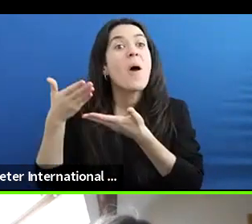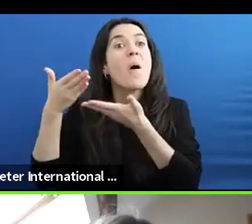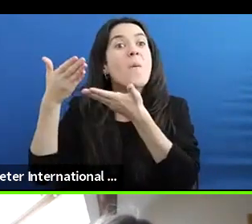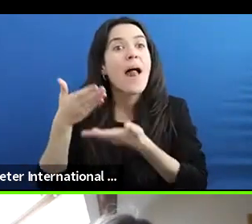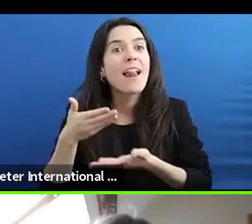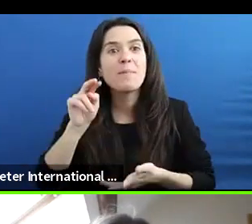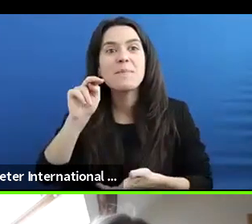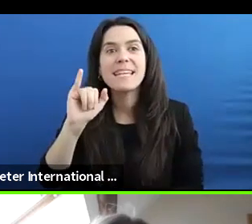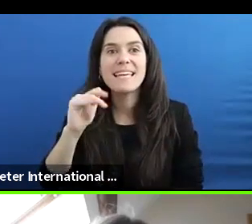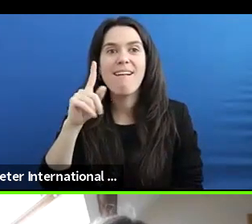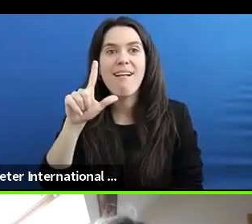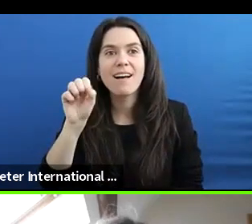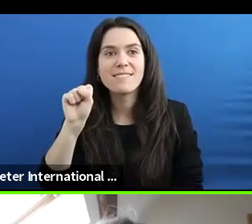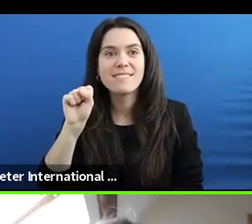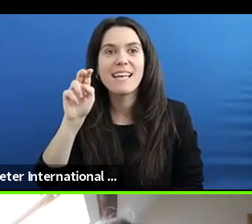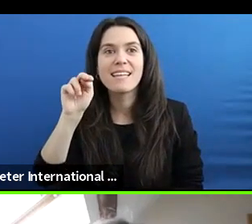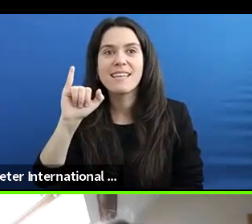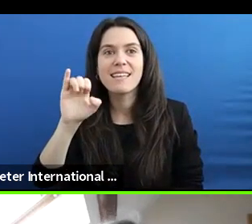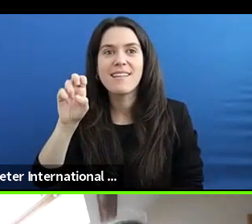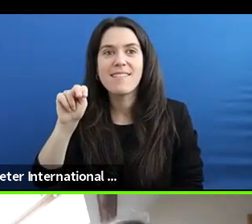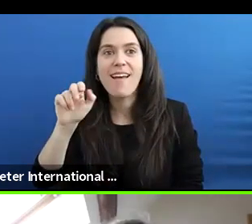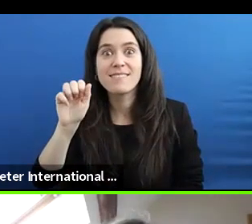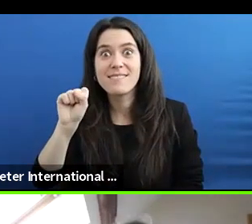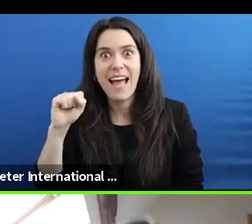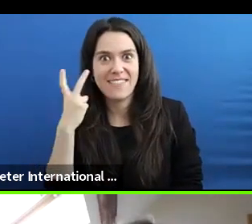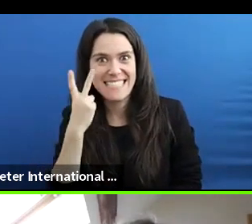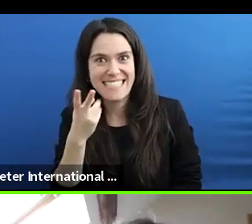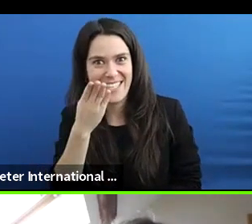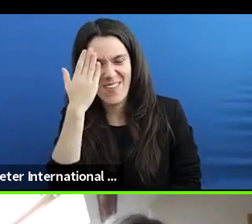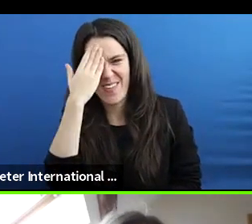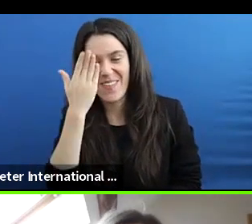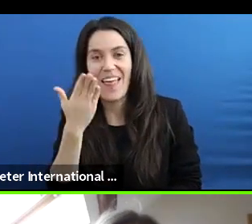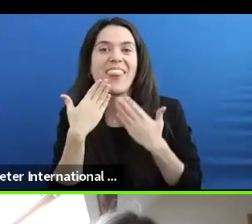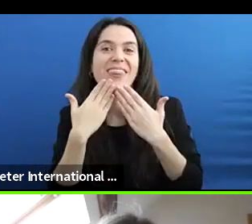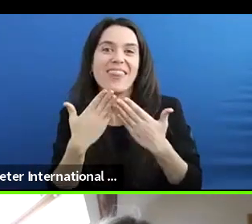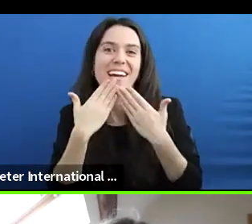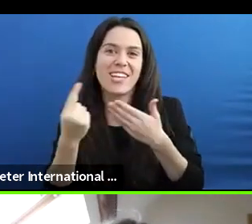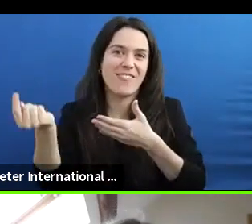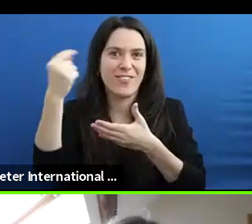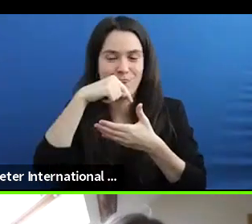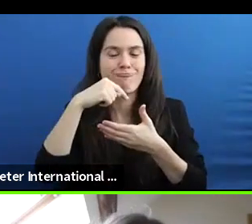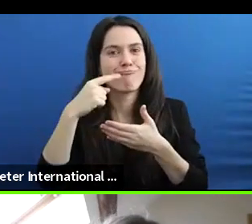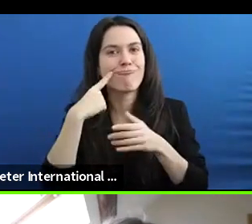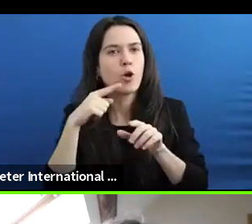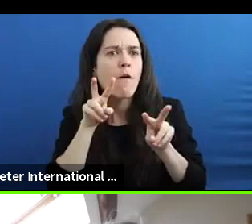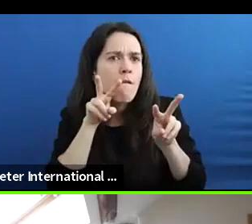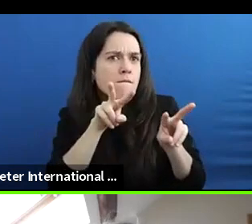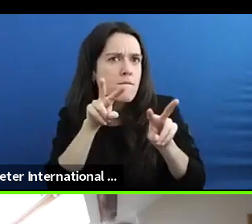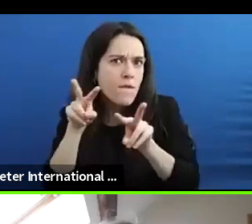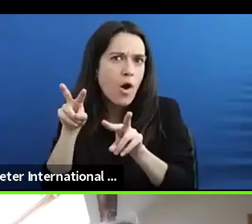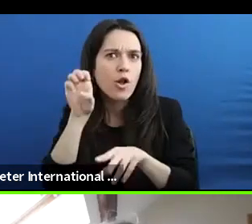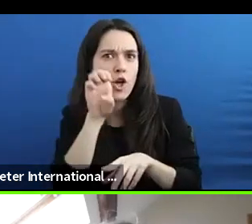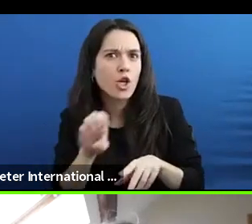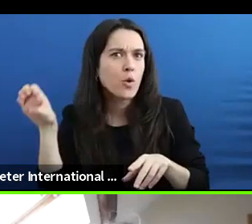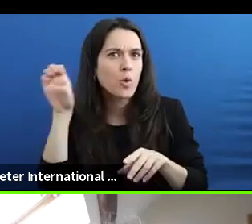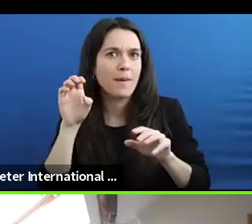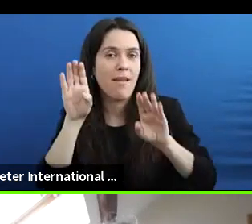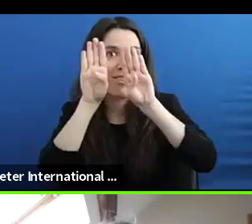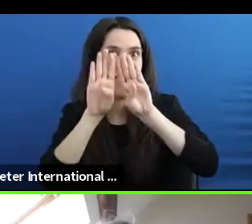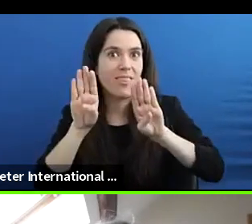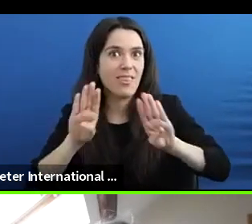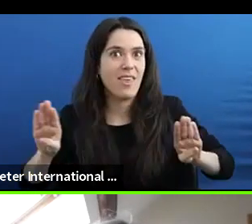Nienaß. I have seen you already, so I know you are here. Thank you so much for joining us and also following the European Theatre Forum.